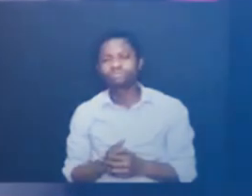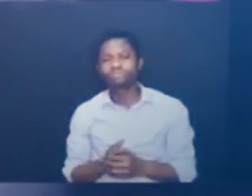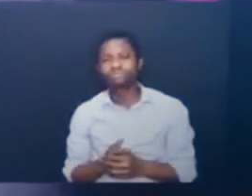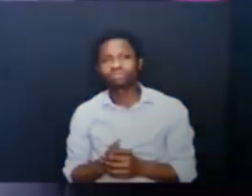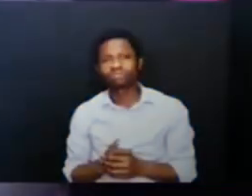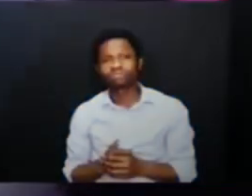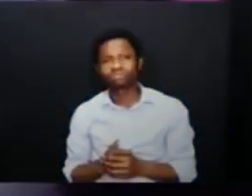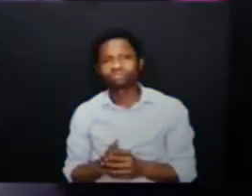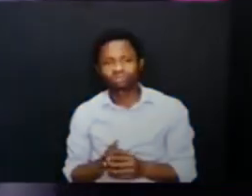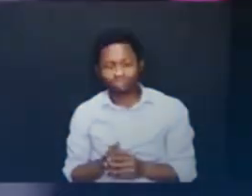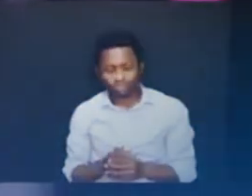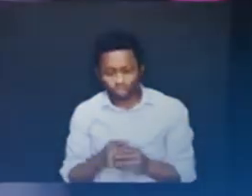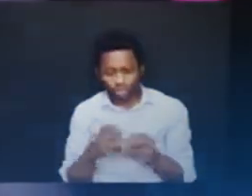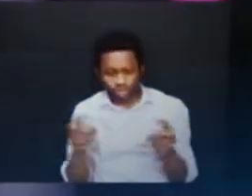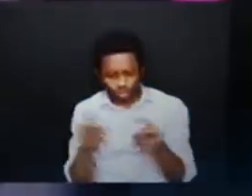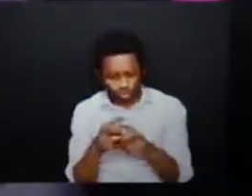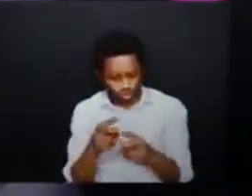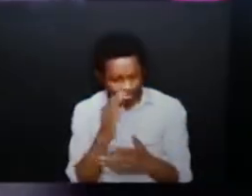facts that you know.